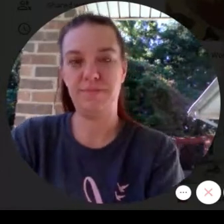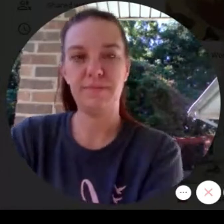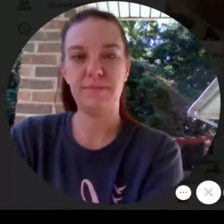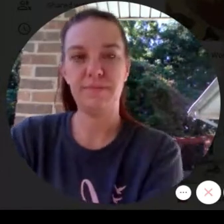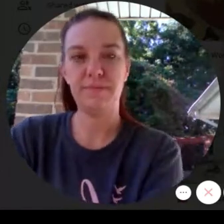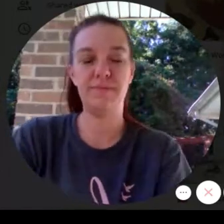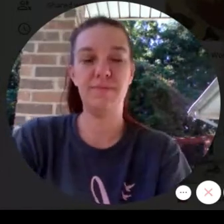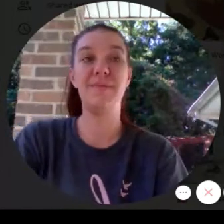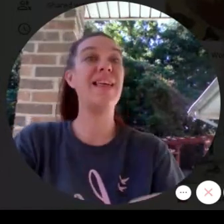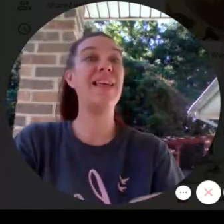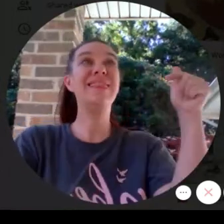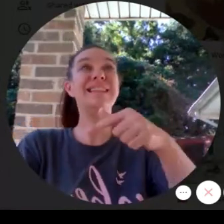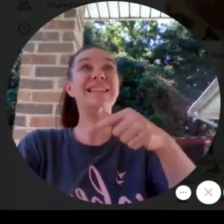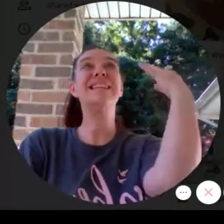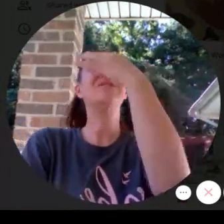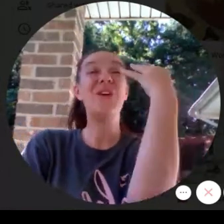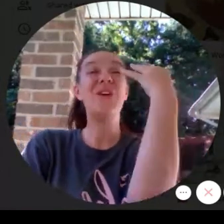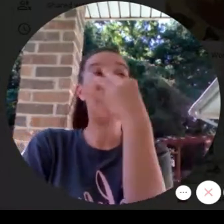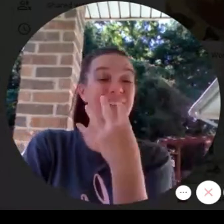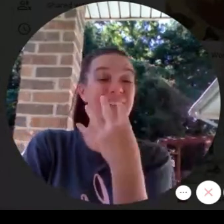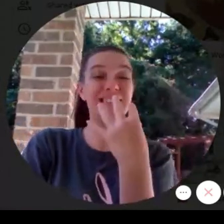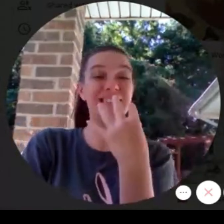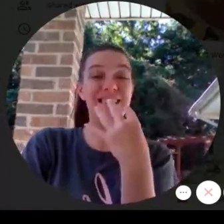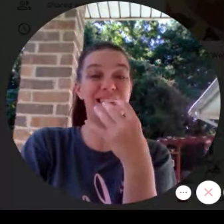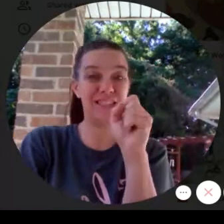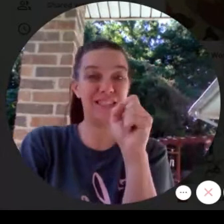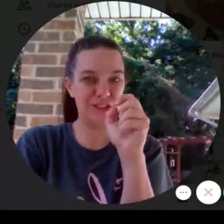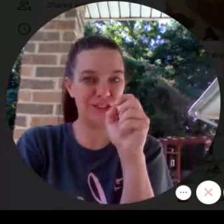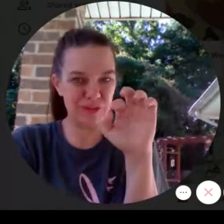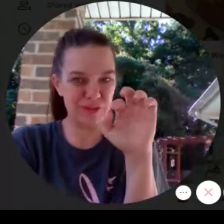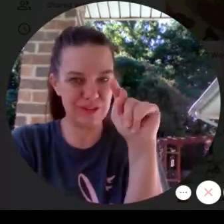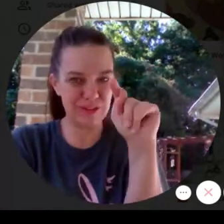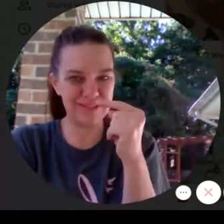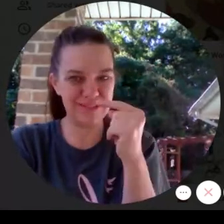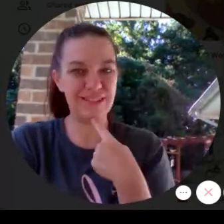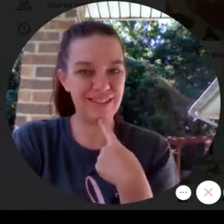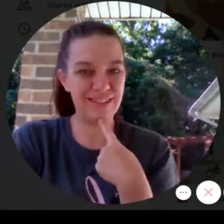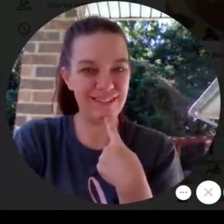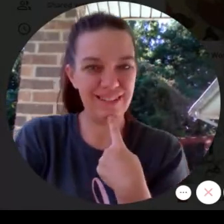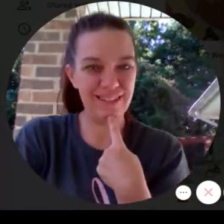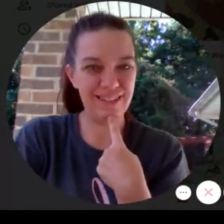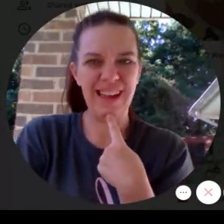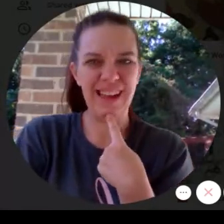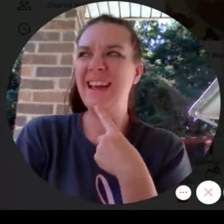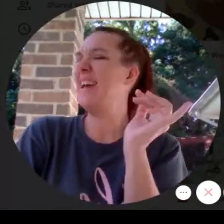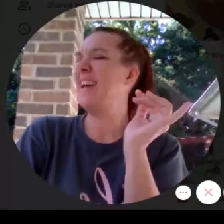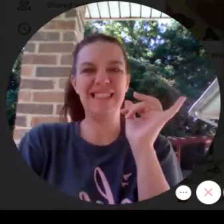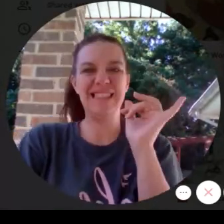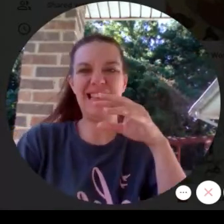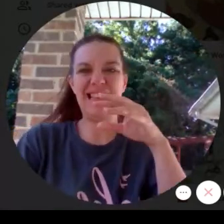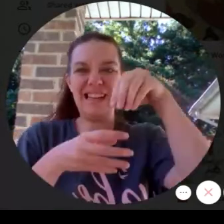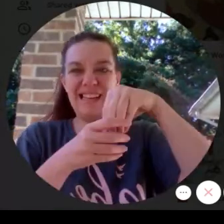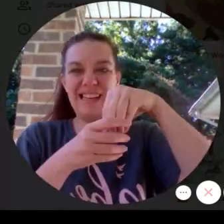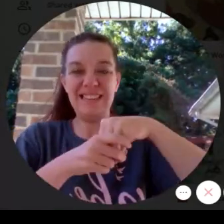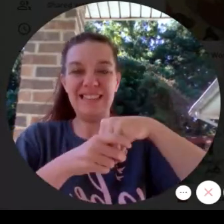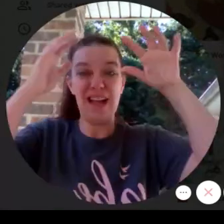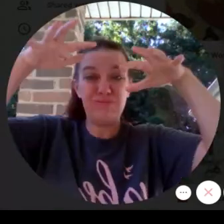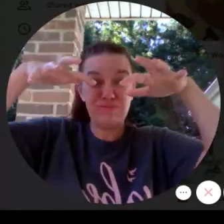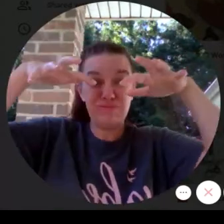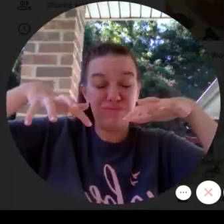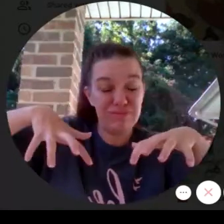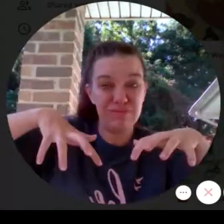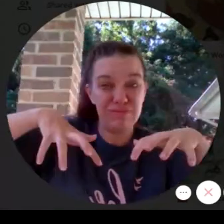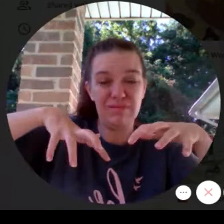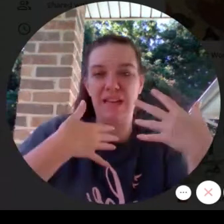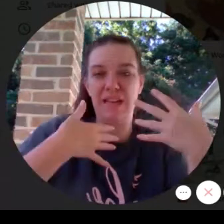"This is crazy," Stuart said. "It's like an indoor rainstorm." He